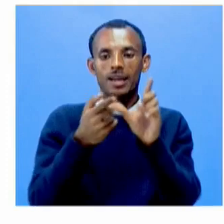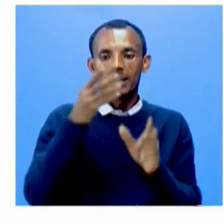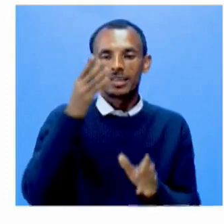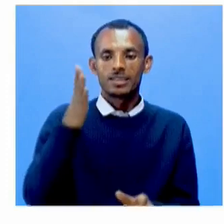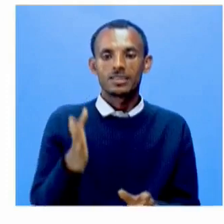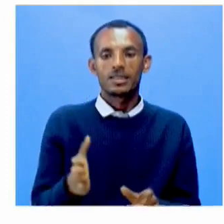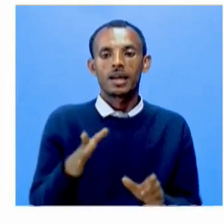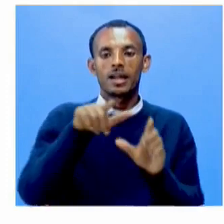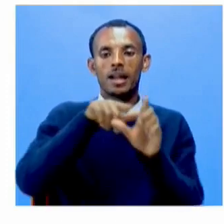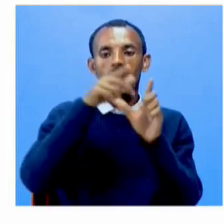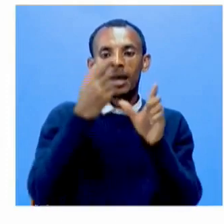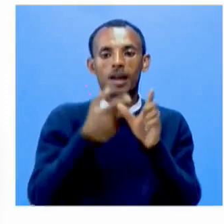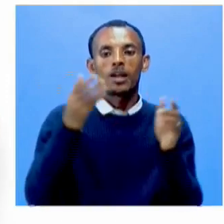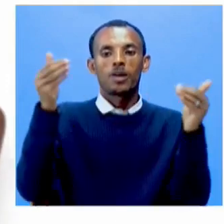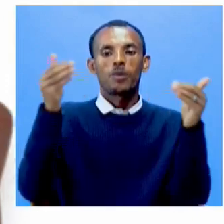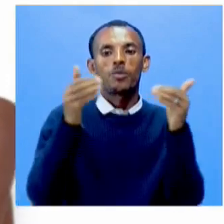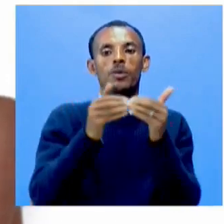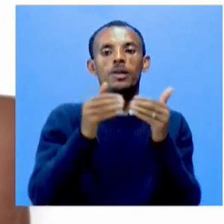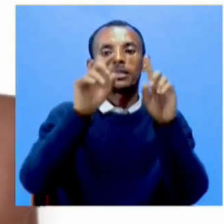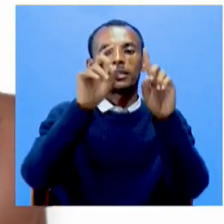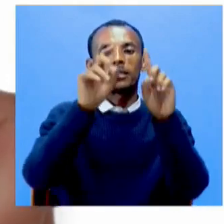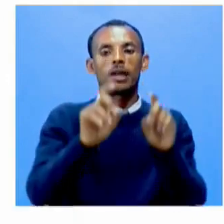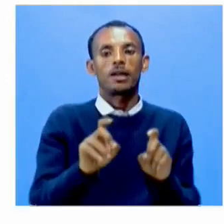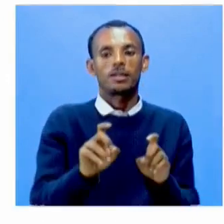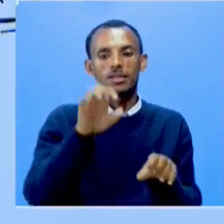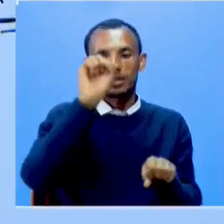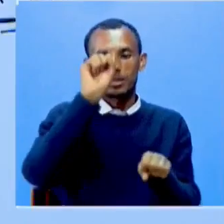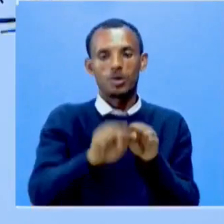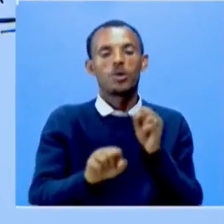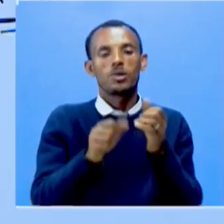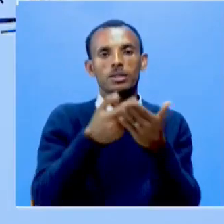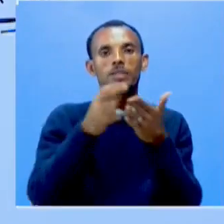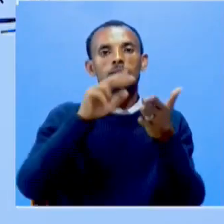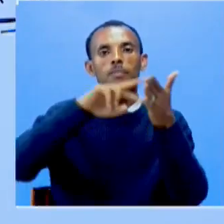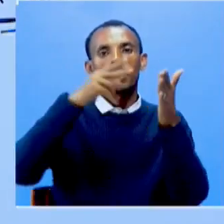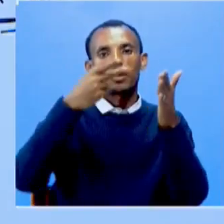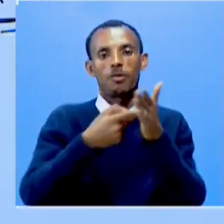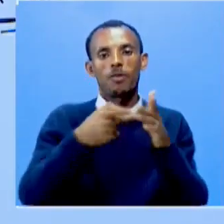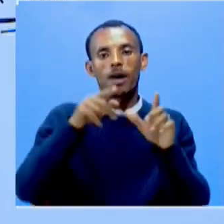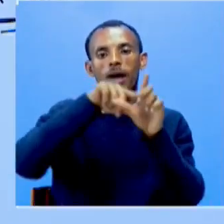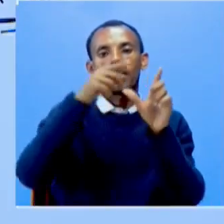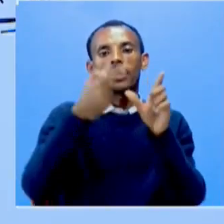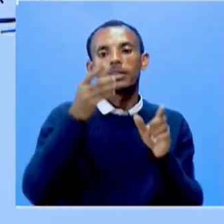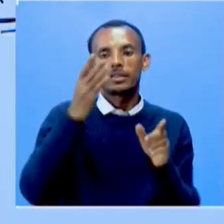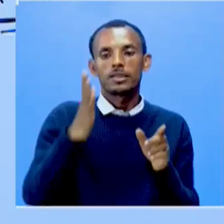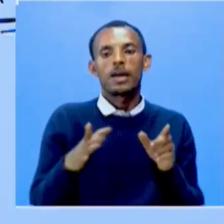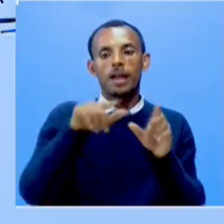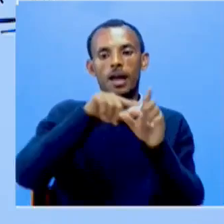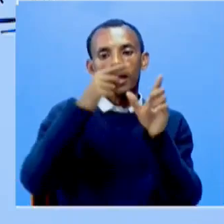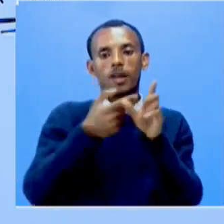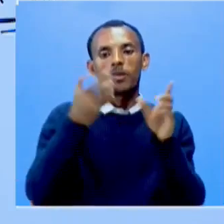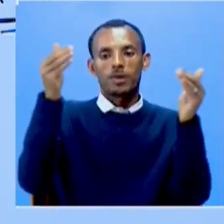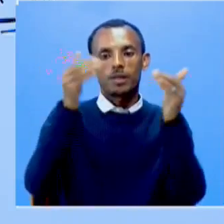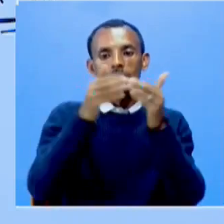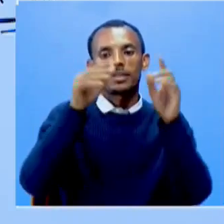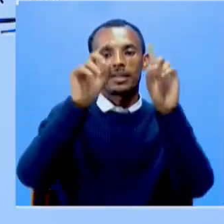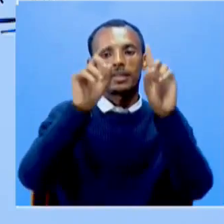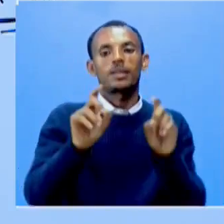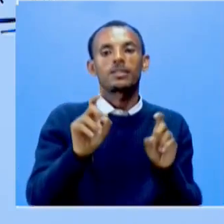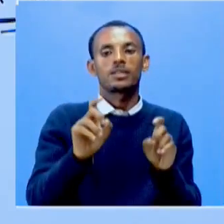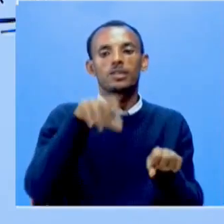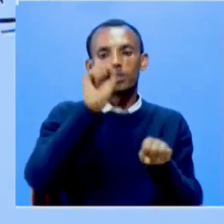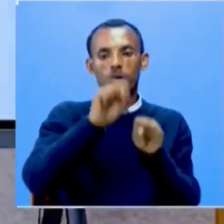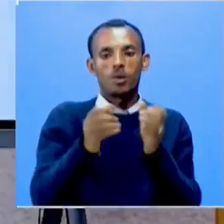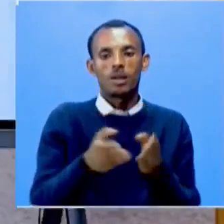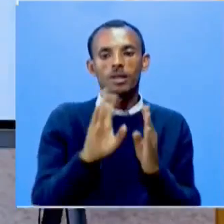angle congruency test. So this is the meaning of angle side angle congruency test. So let's